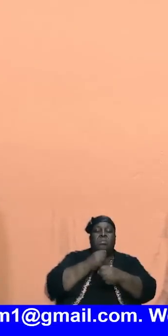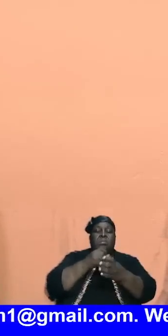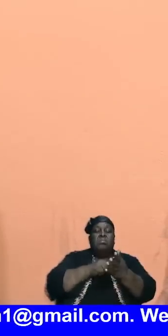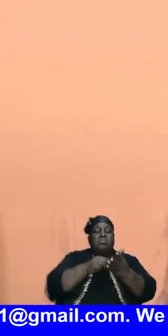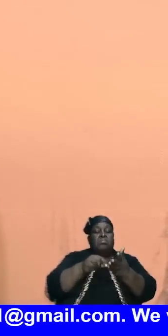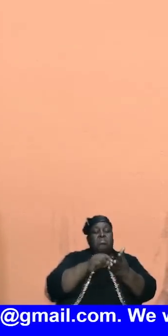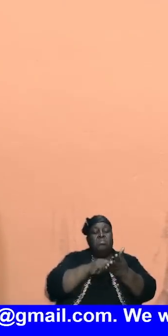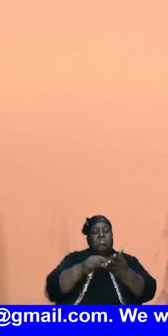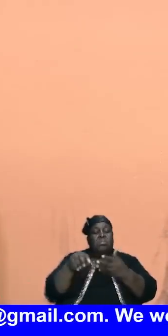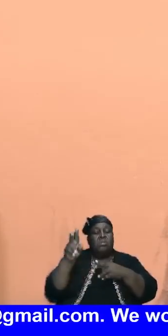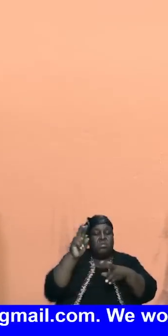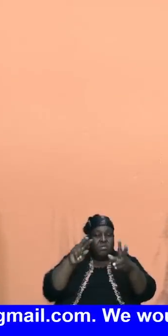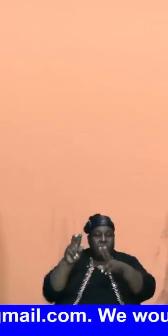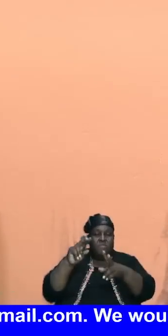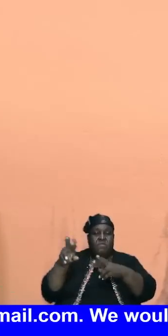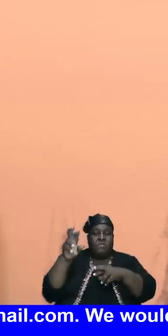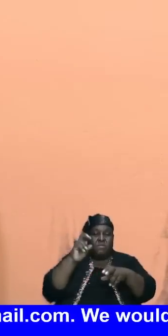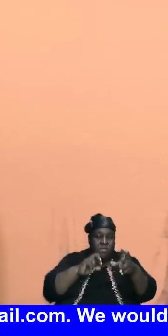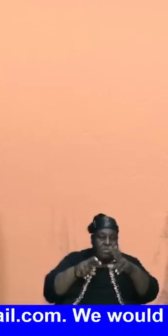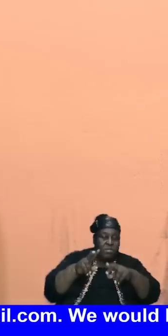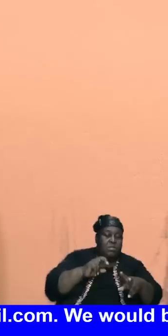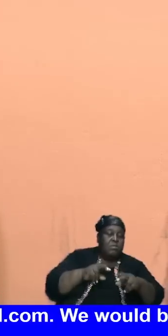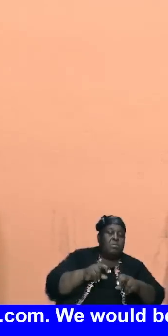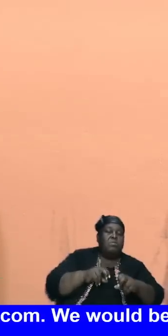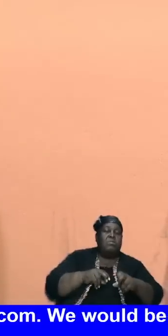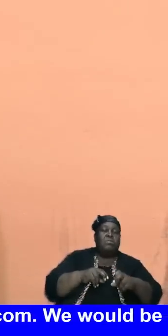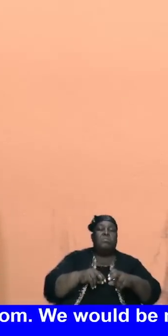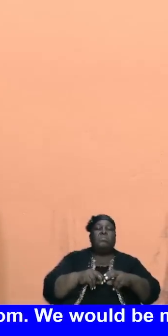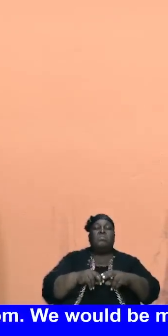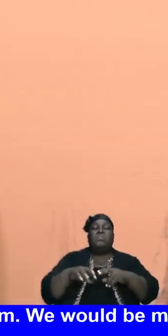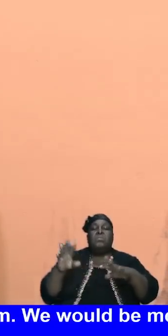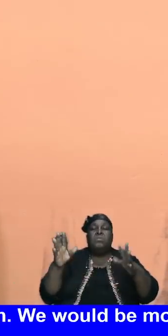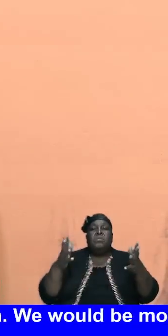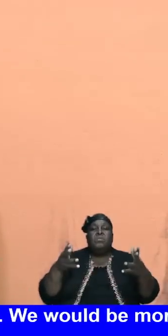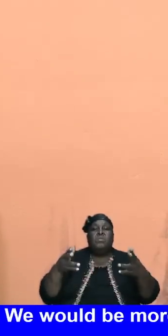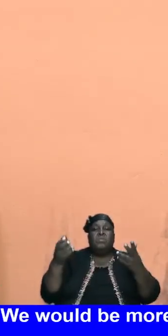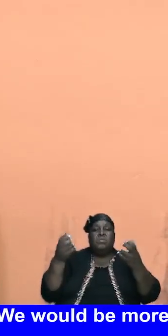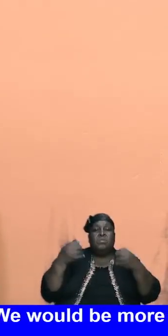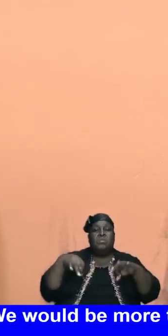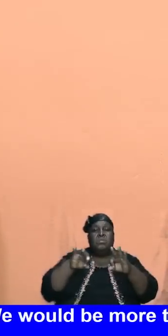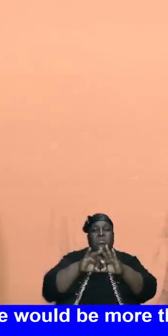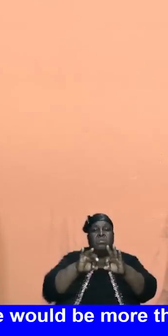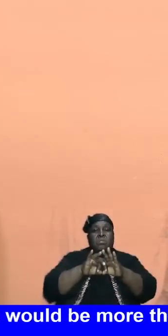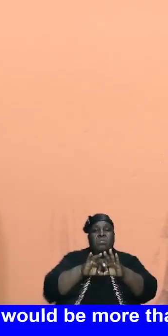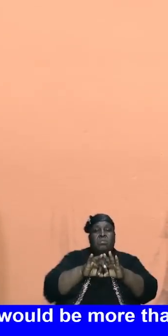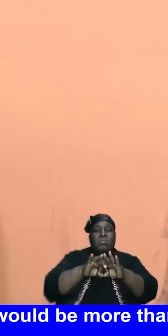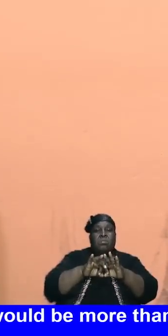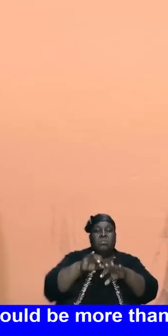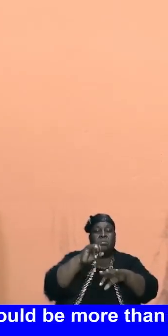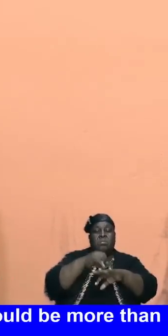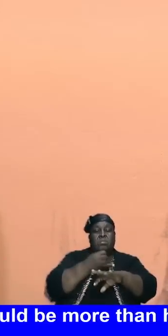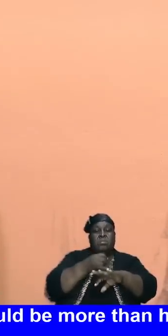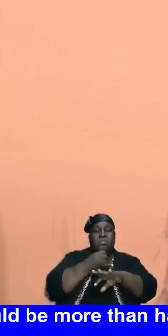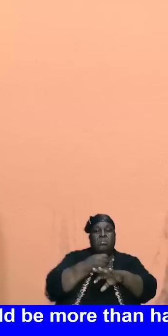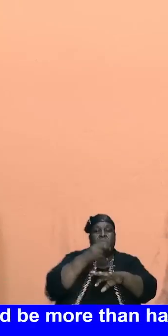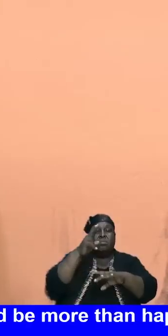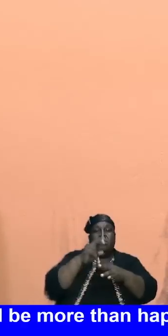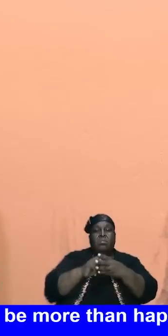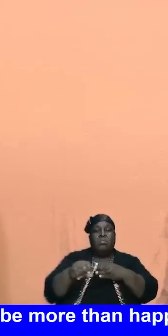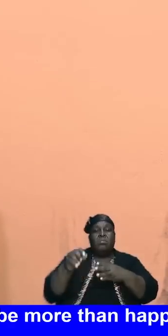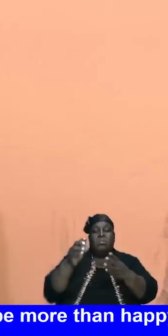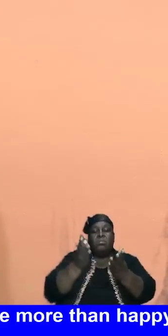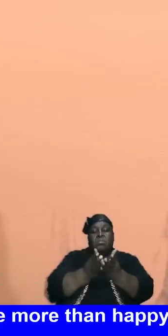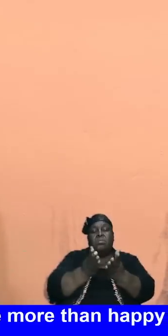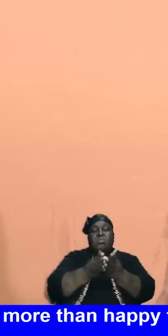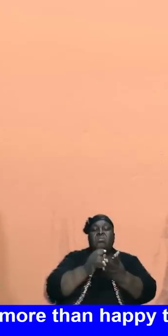further research. But what is important, most of all, as the Bible says in Joshua 1 verse 8, this book of the law shall not depart of